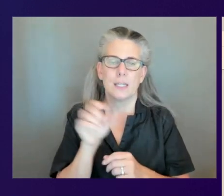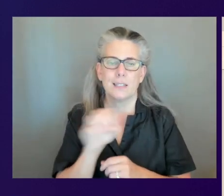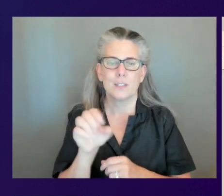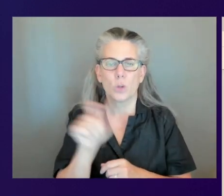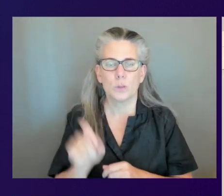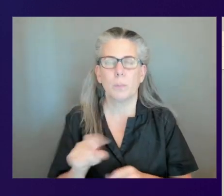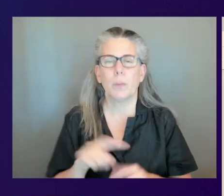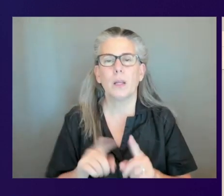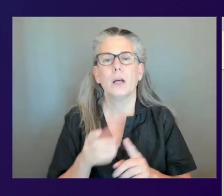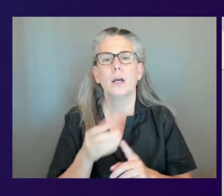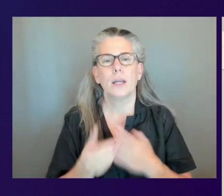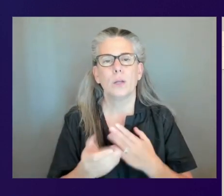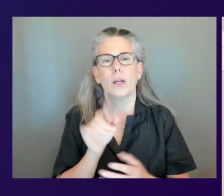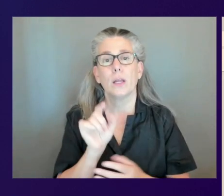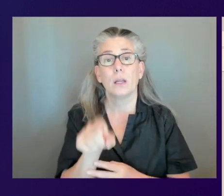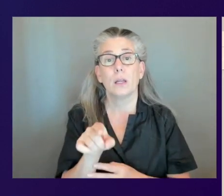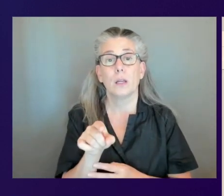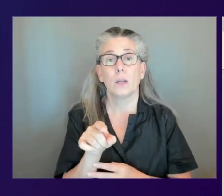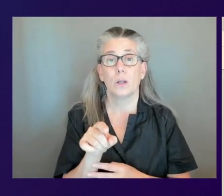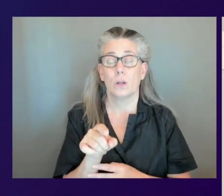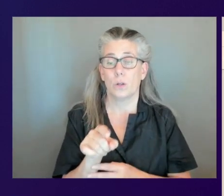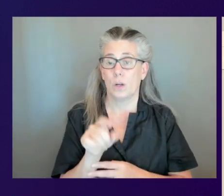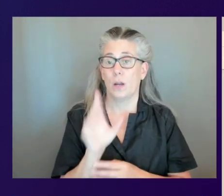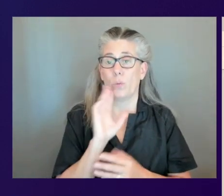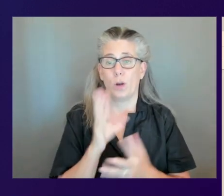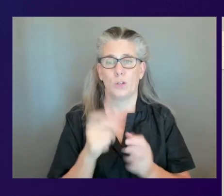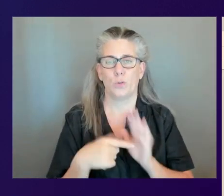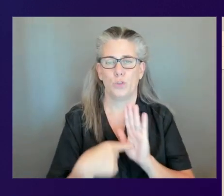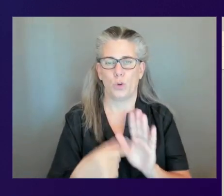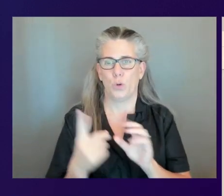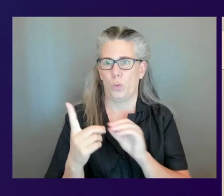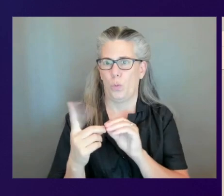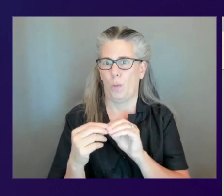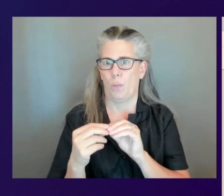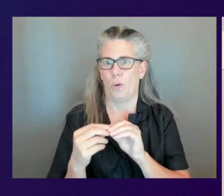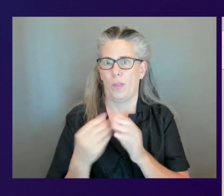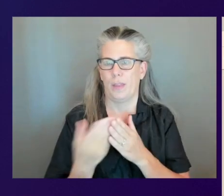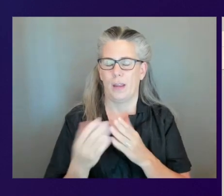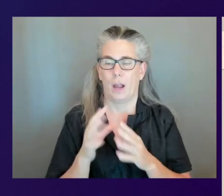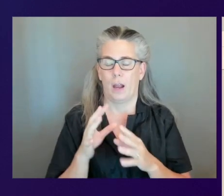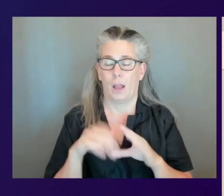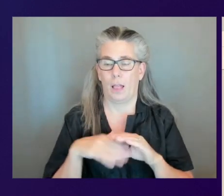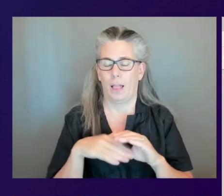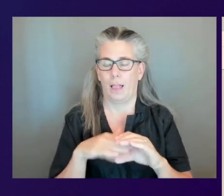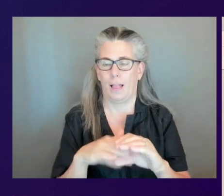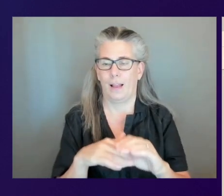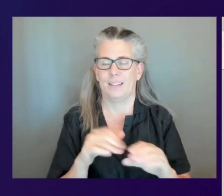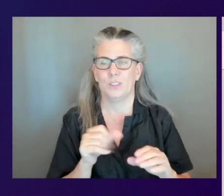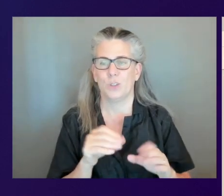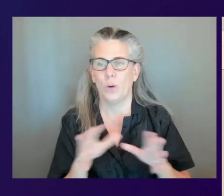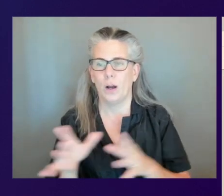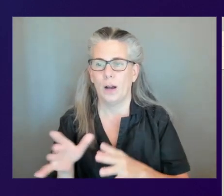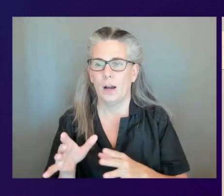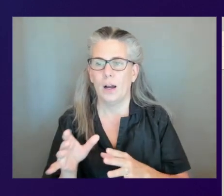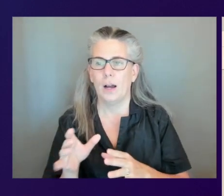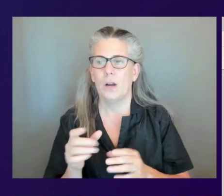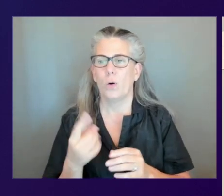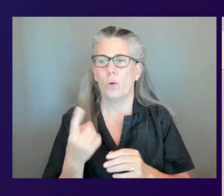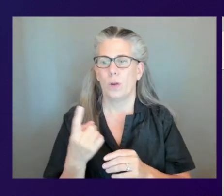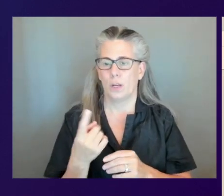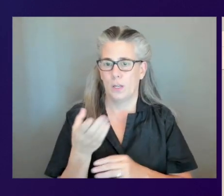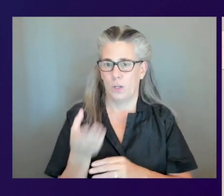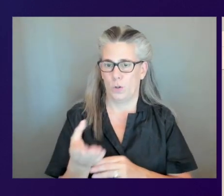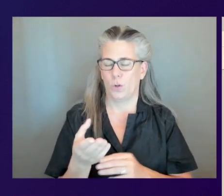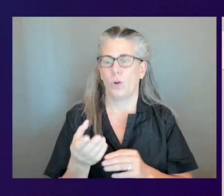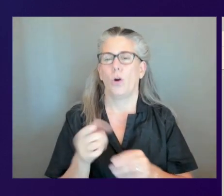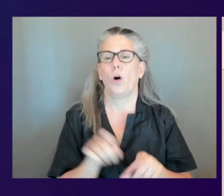one more thing real quick. Of course, I talked too much, so here we are rushing through a bit. But I think this is where things also